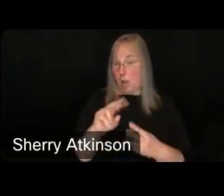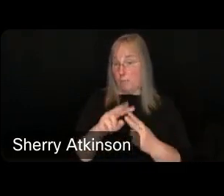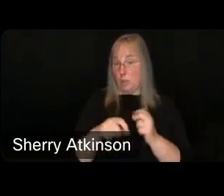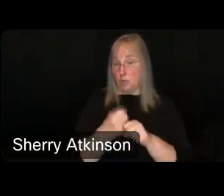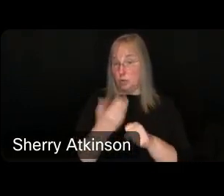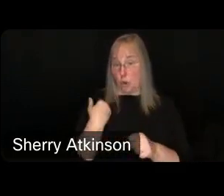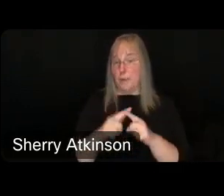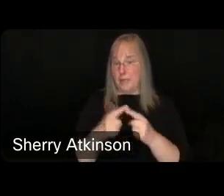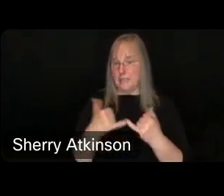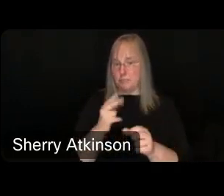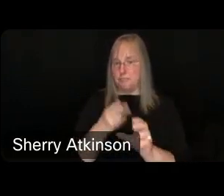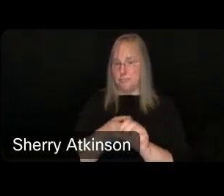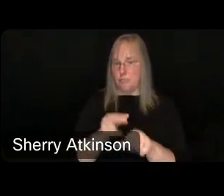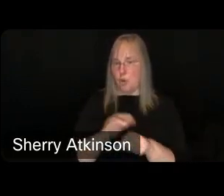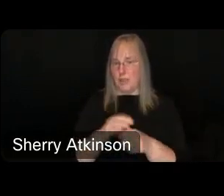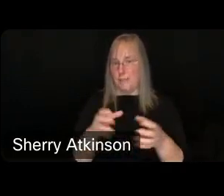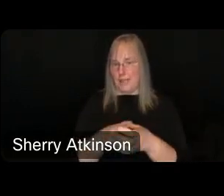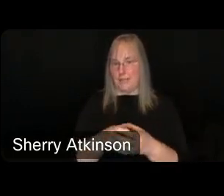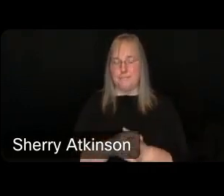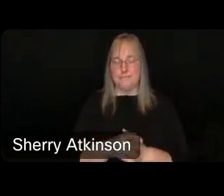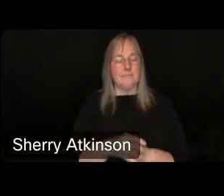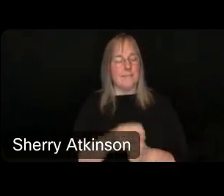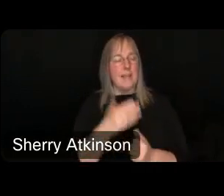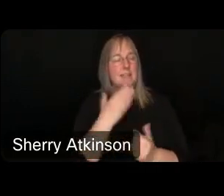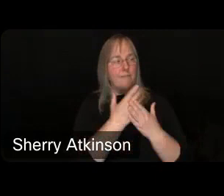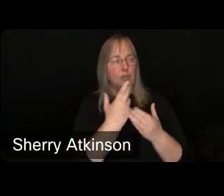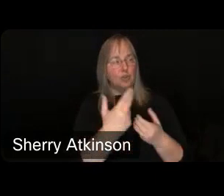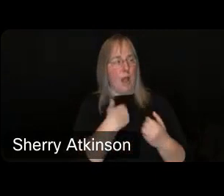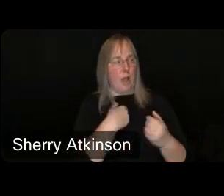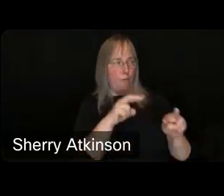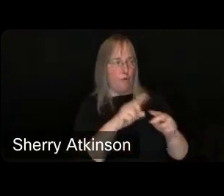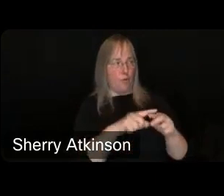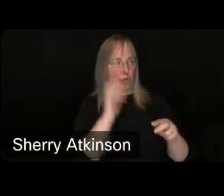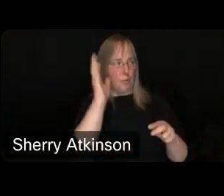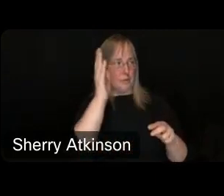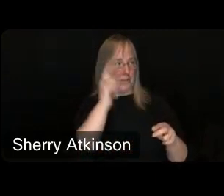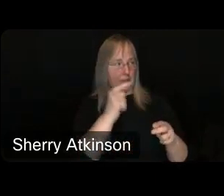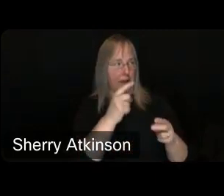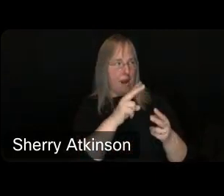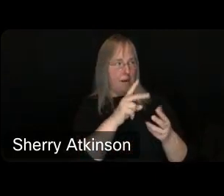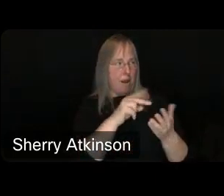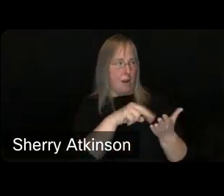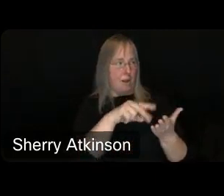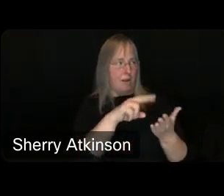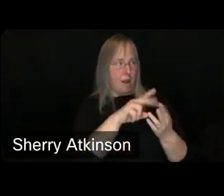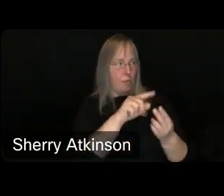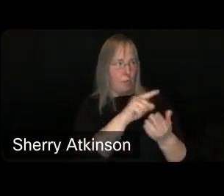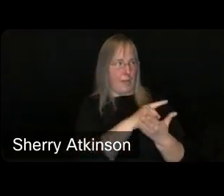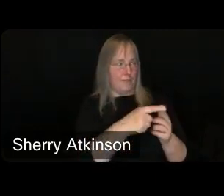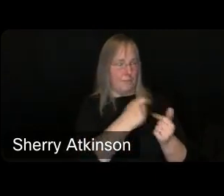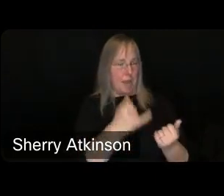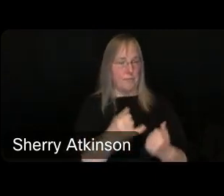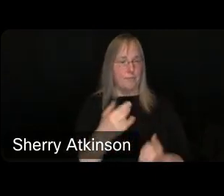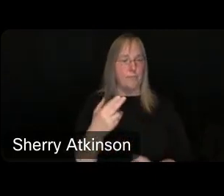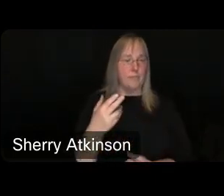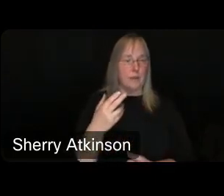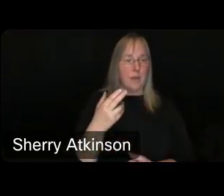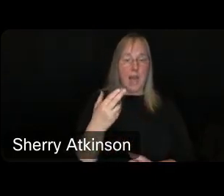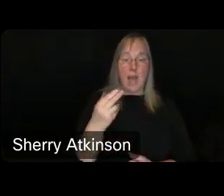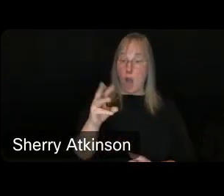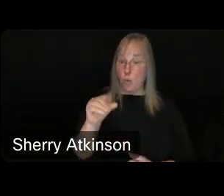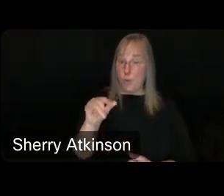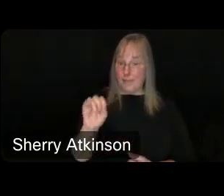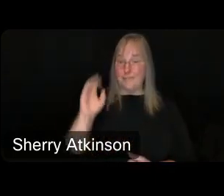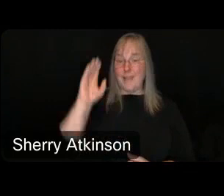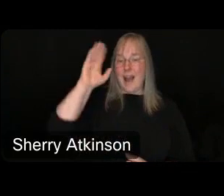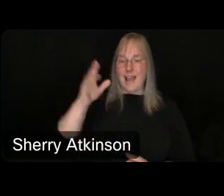you for joining us and look forward to your presentation in a couple of weeks from now. Howie? Yeah, hi